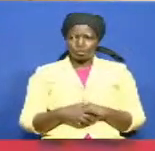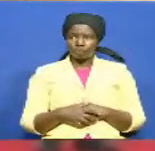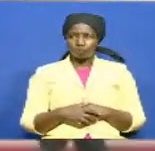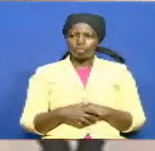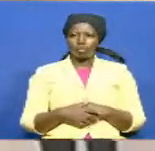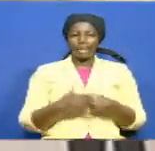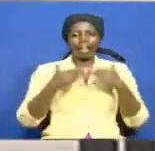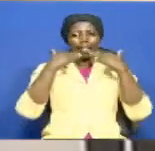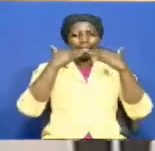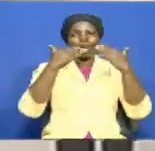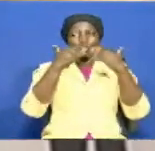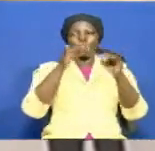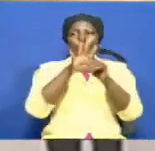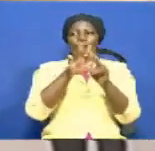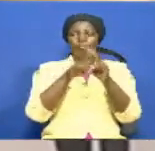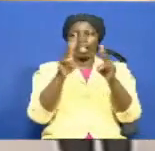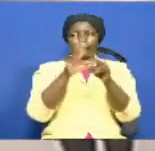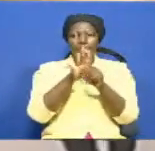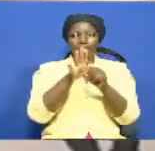sir. Thank you very much.